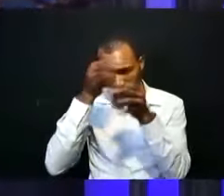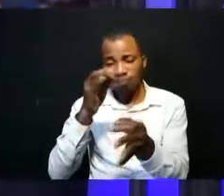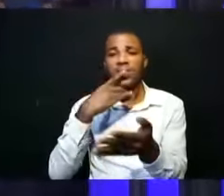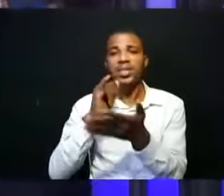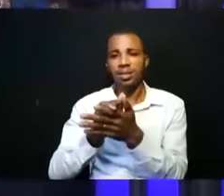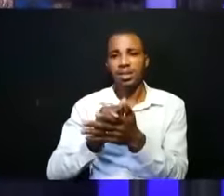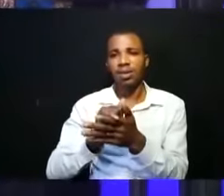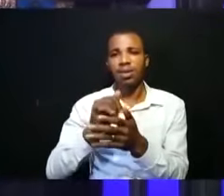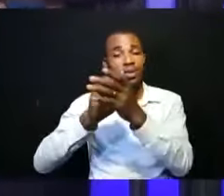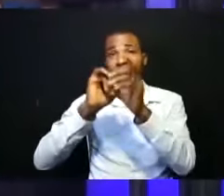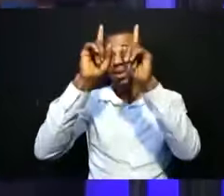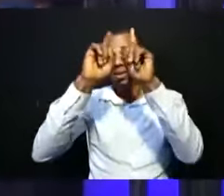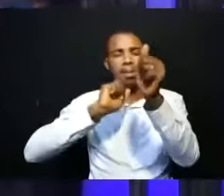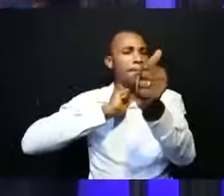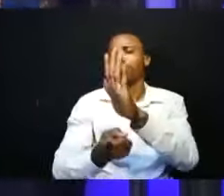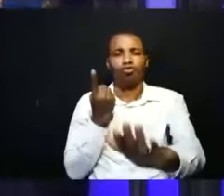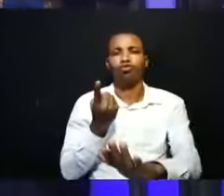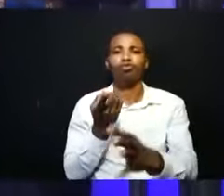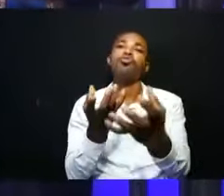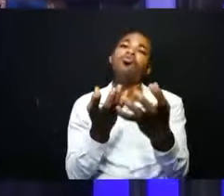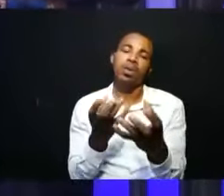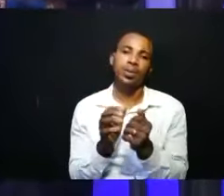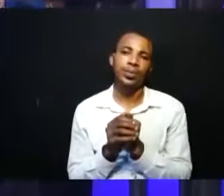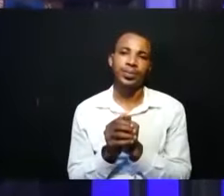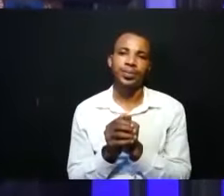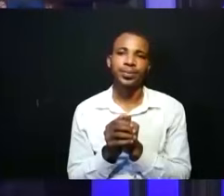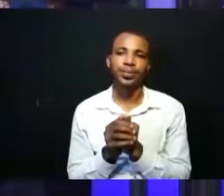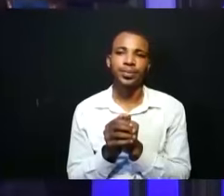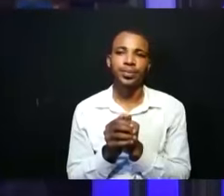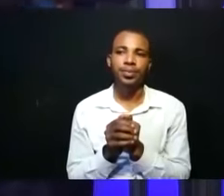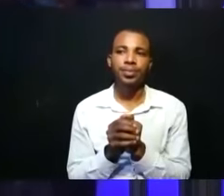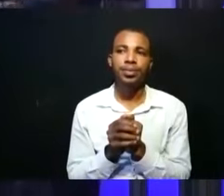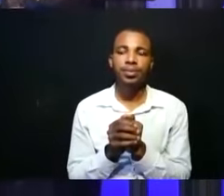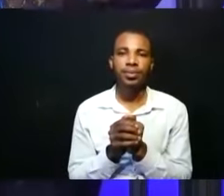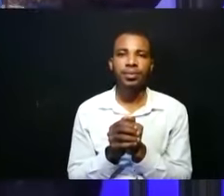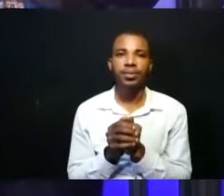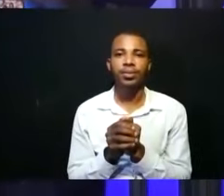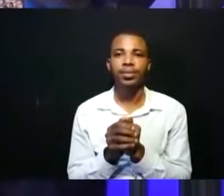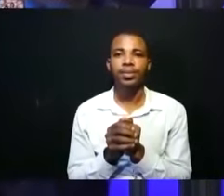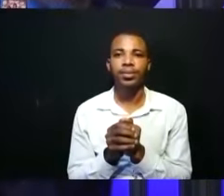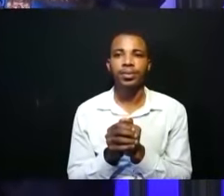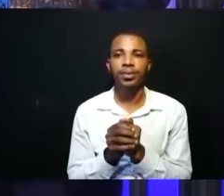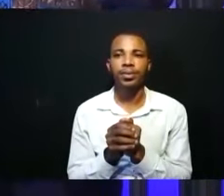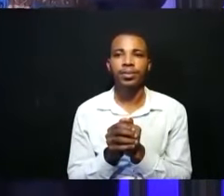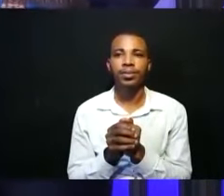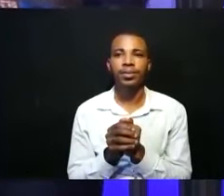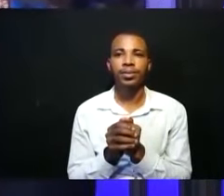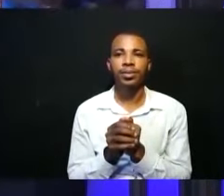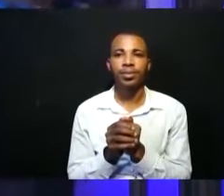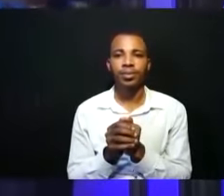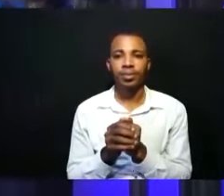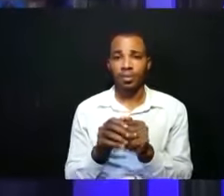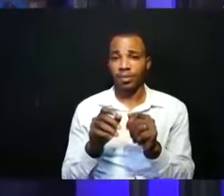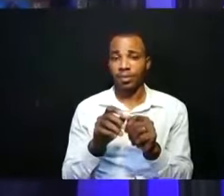pass all the papers. The first attempt should be 8. Says he are